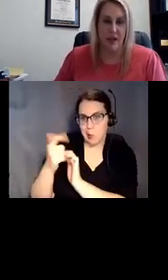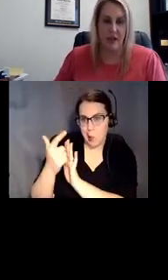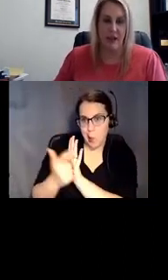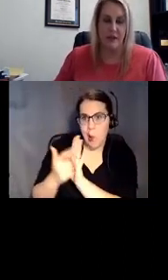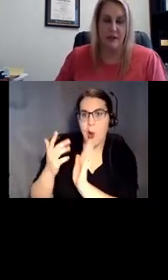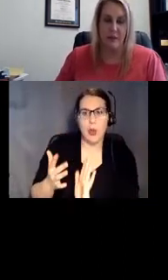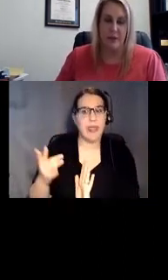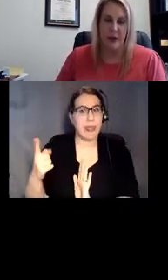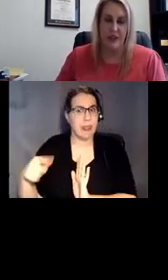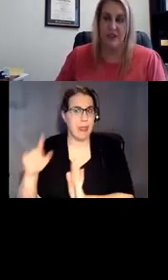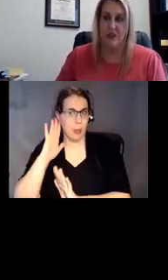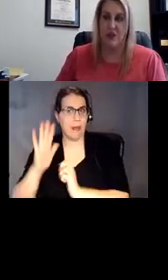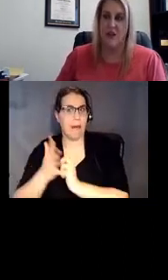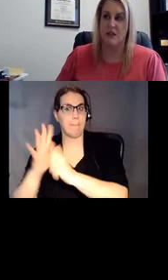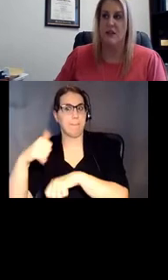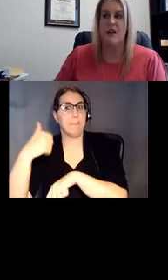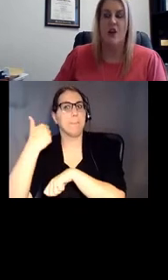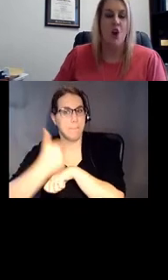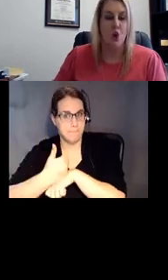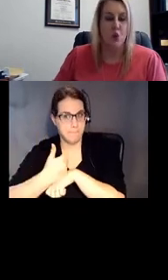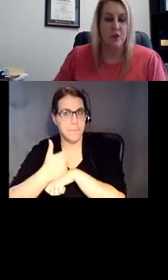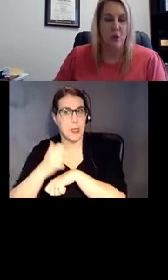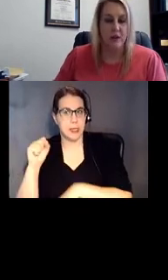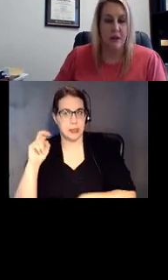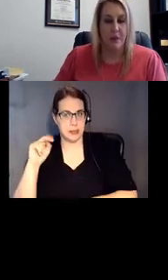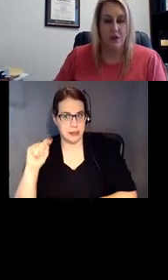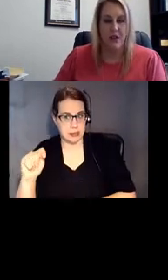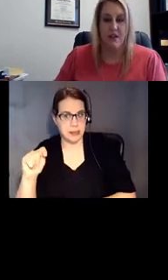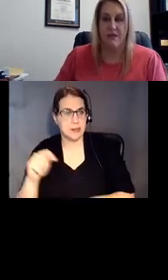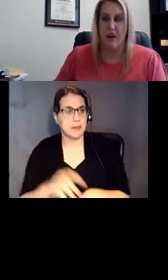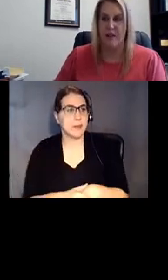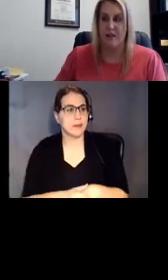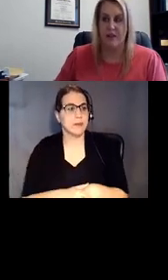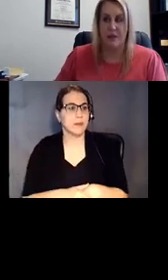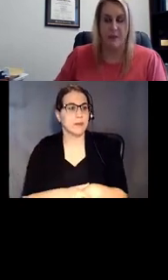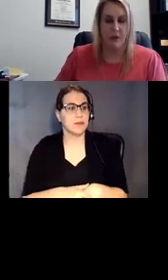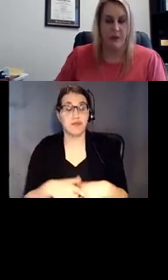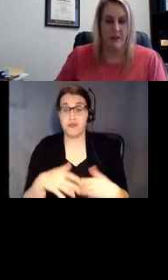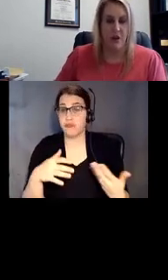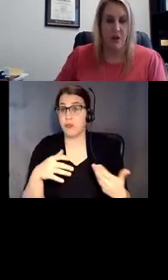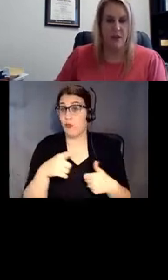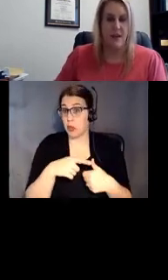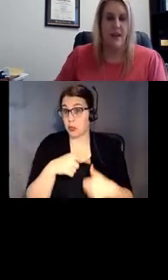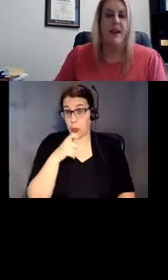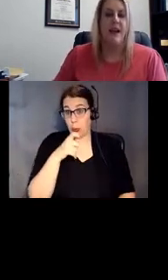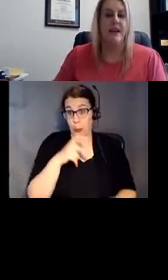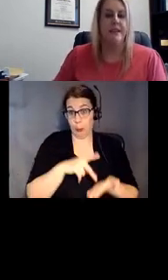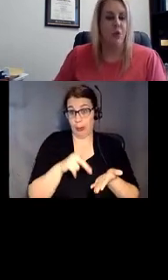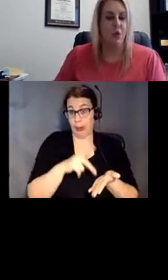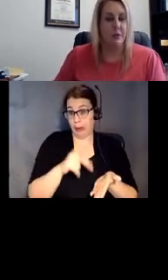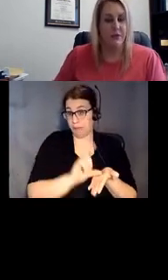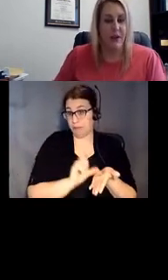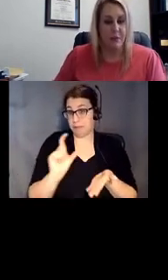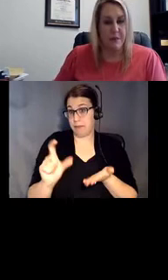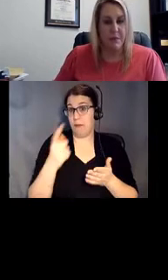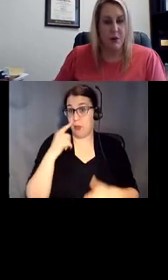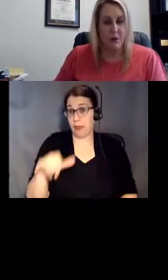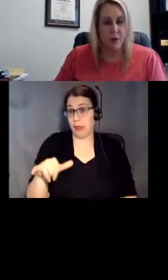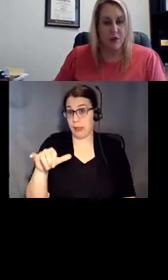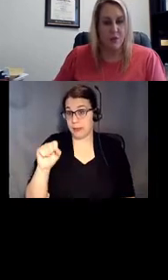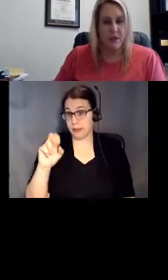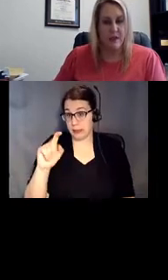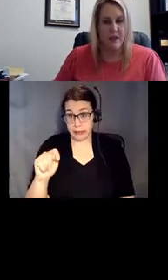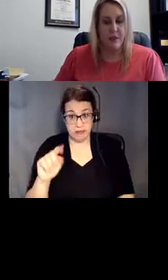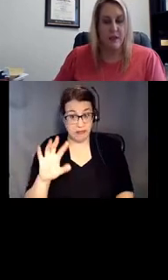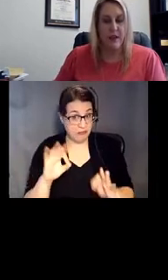assist you in setting up this supplemental needs trust. Who is going to be the person that funds the supplemental needs trust? Is it going to be a family member